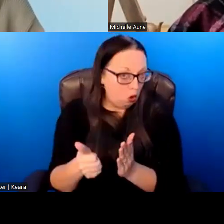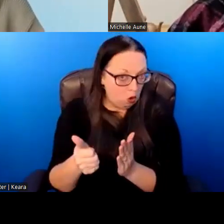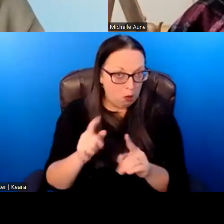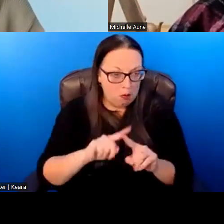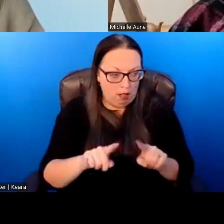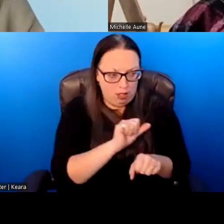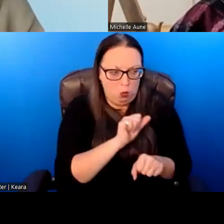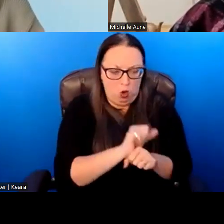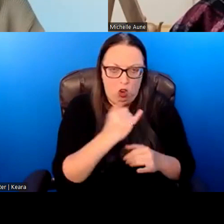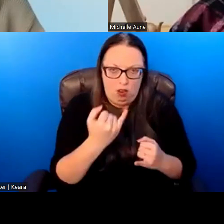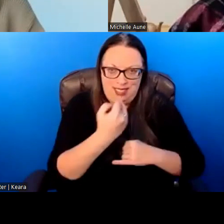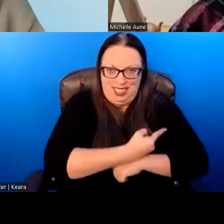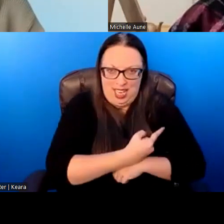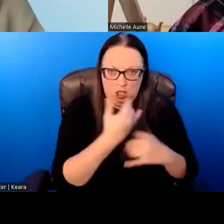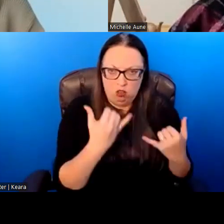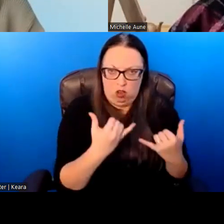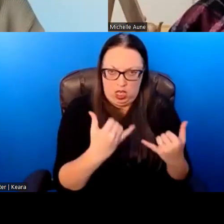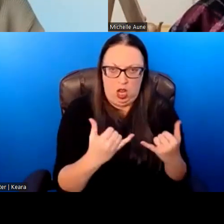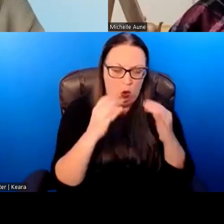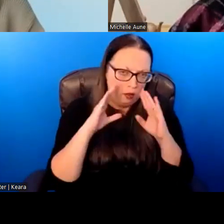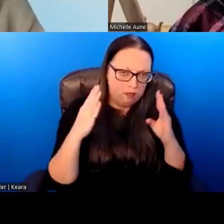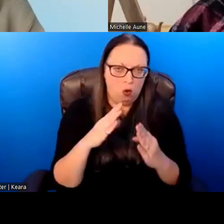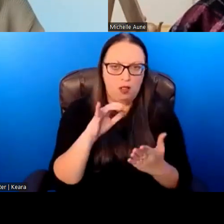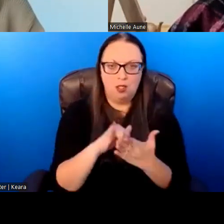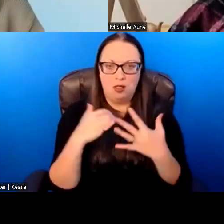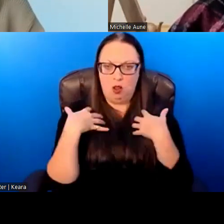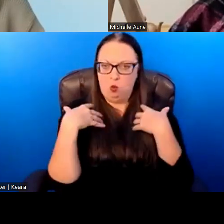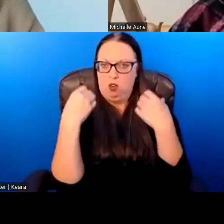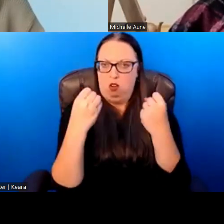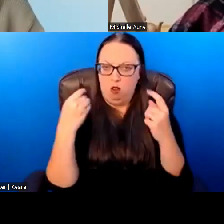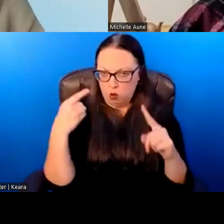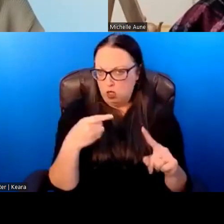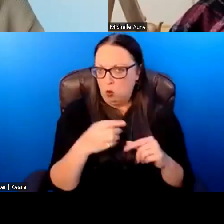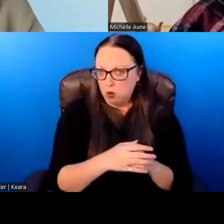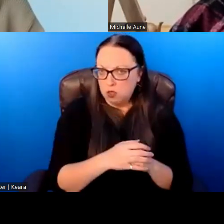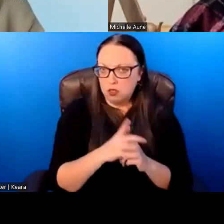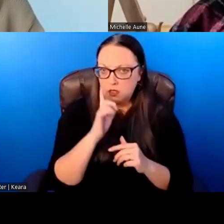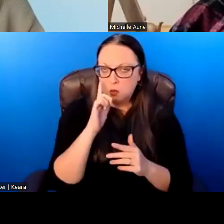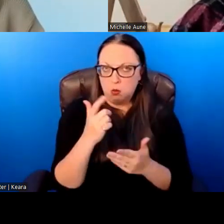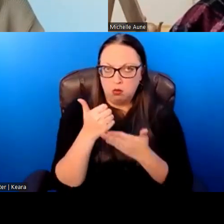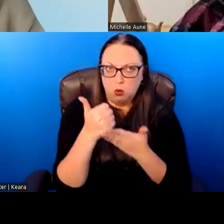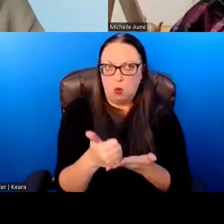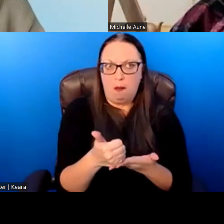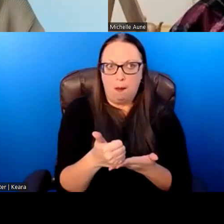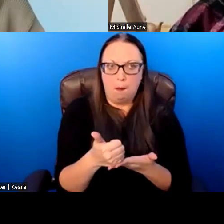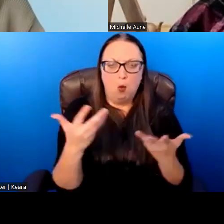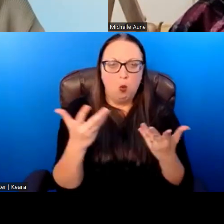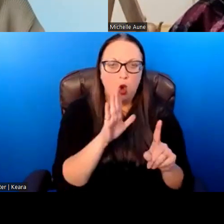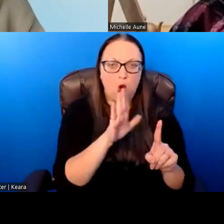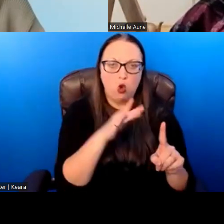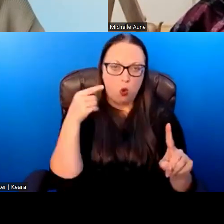that. We really try to gear onto that recovery goals. So we really try to help them with, what are your